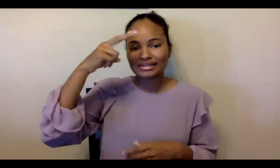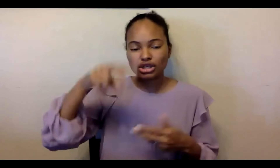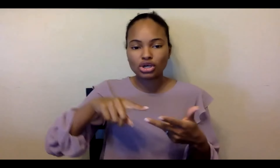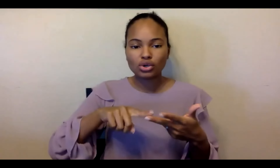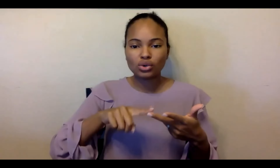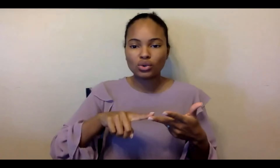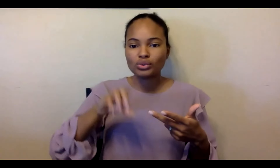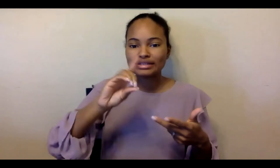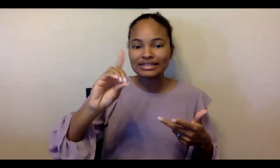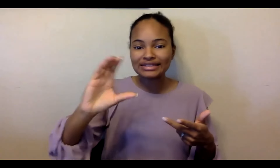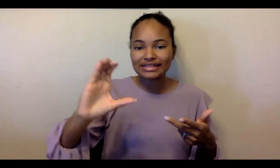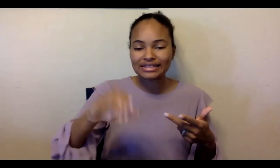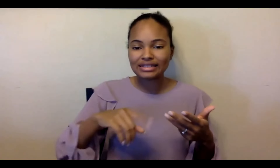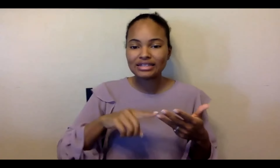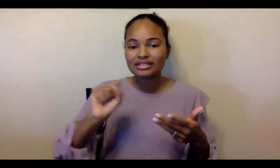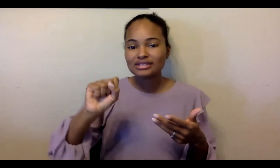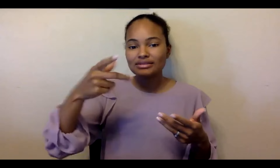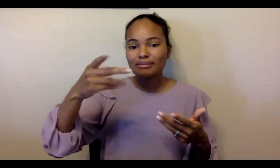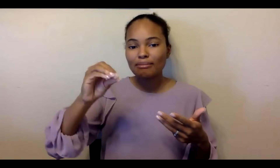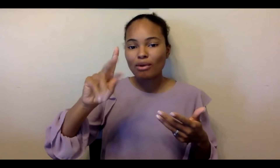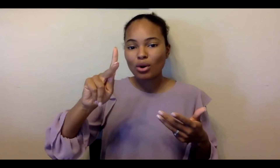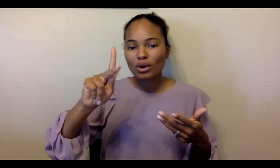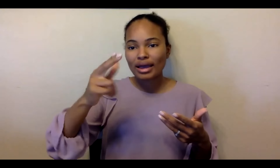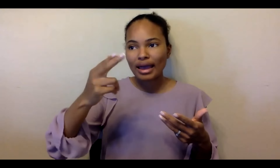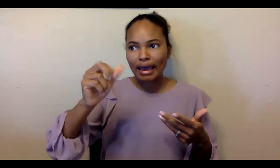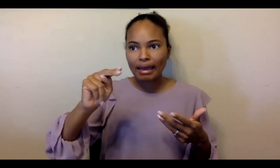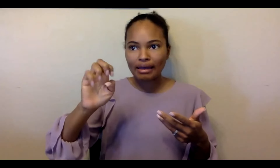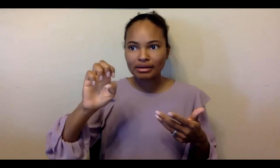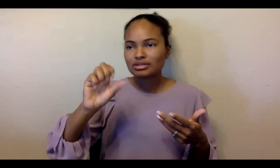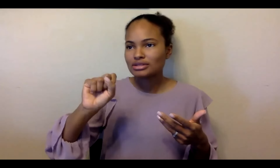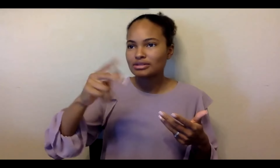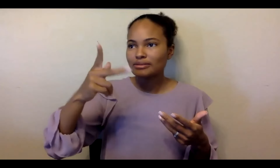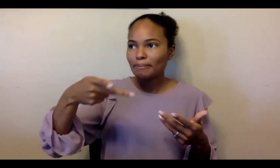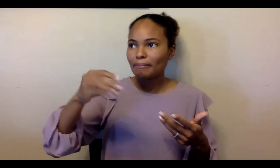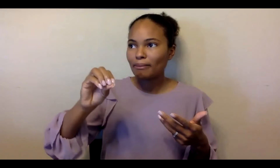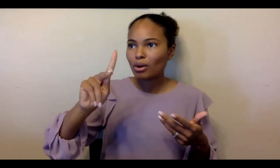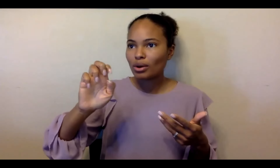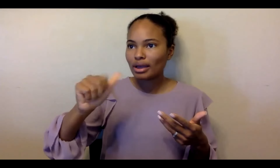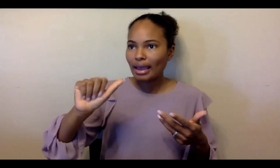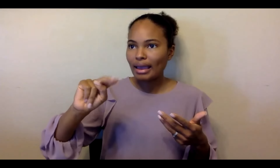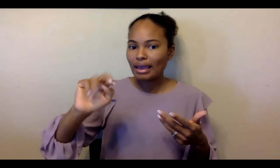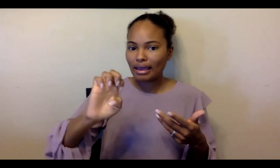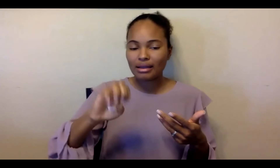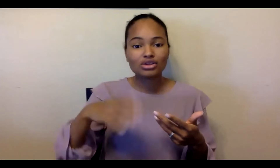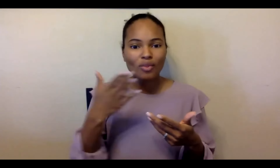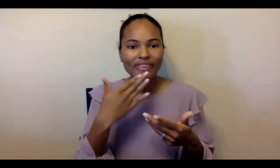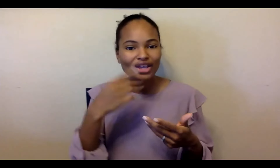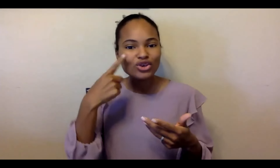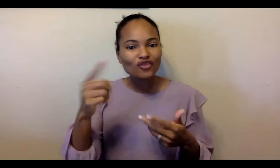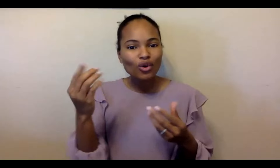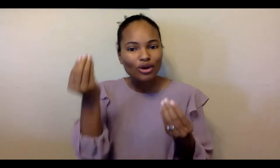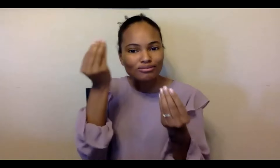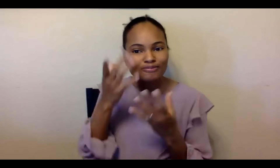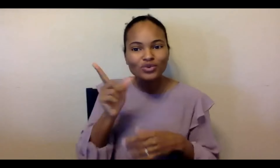Spokane, Saginaw. So again, thank you so much. And if you hadn't had a chance to put where you're from in the chat,